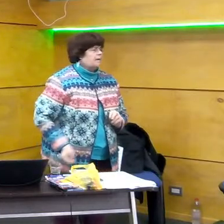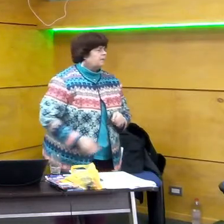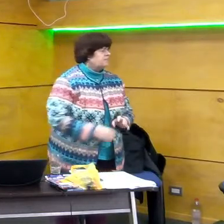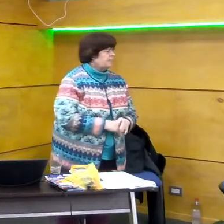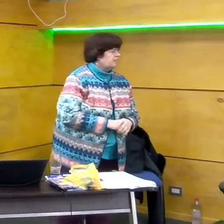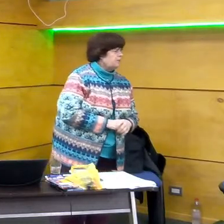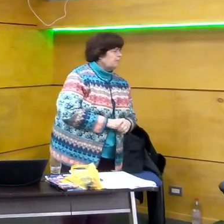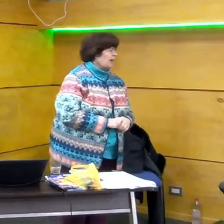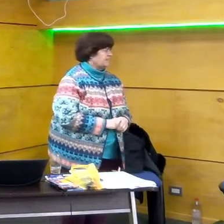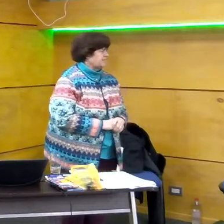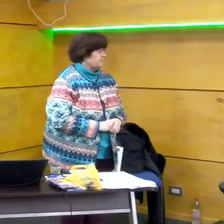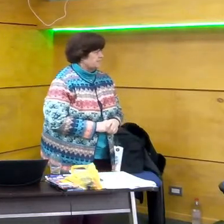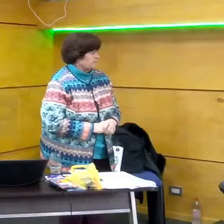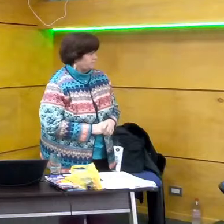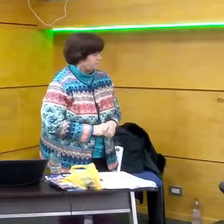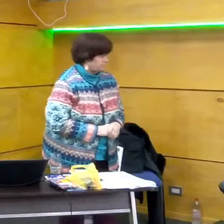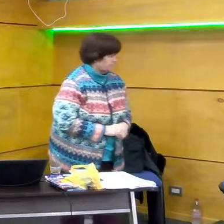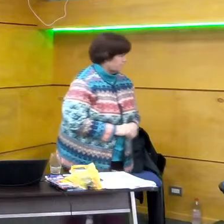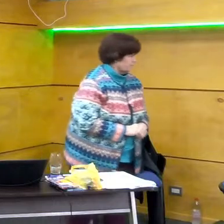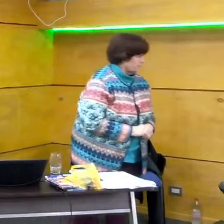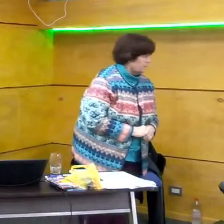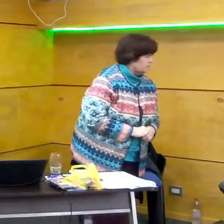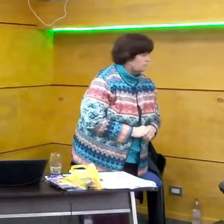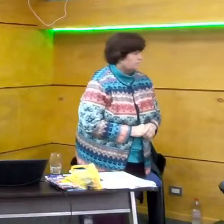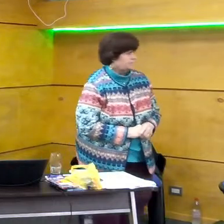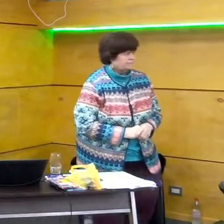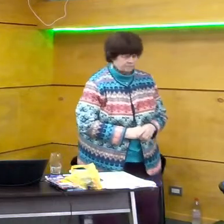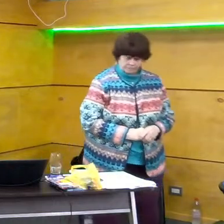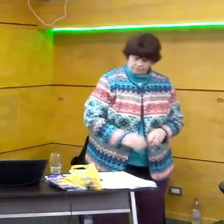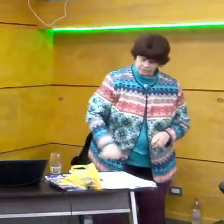Because then I'm going to tell you to practice.